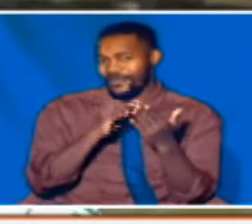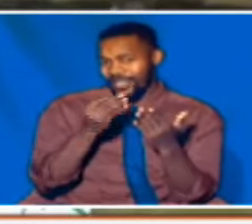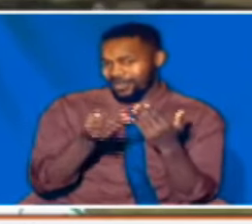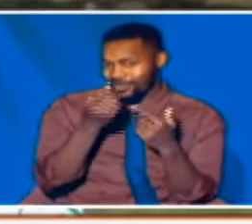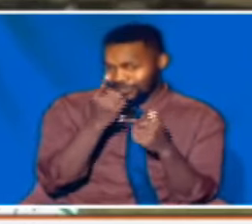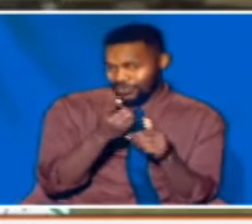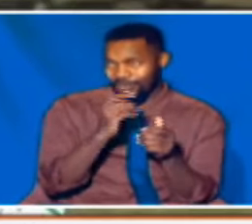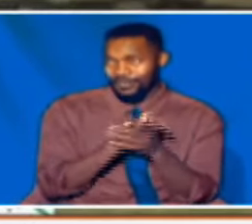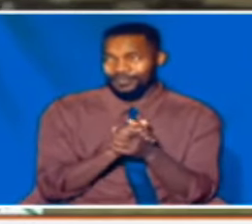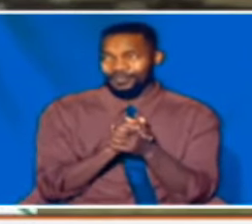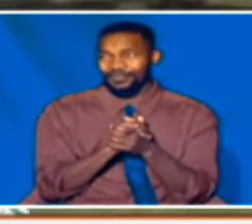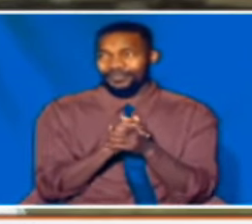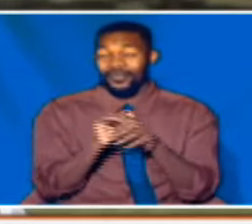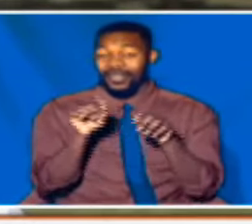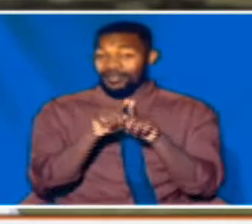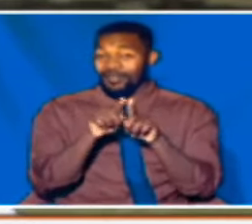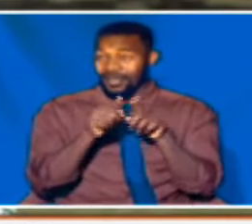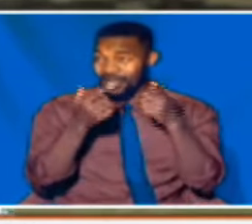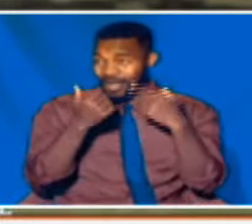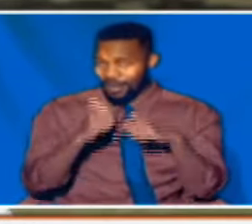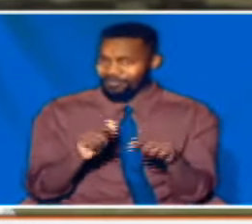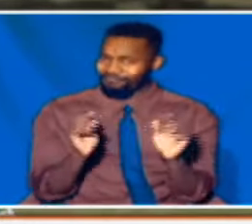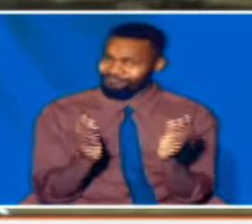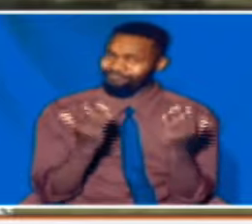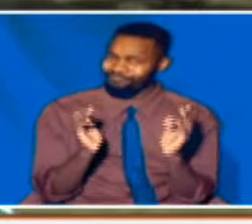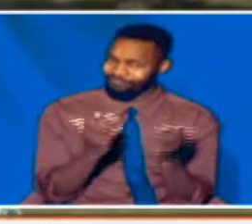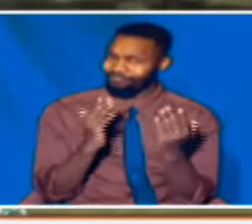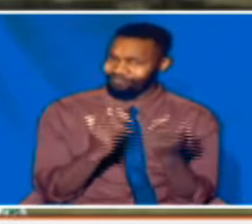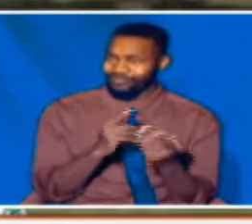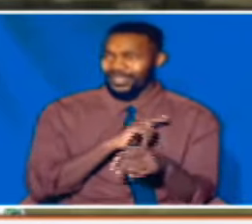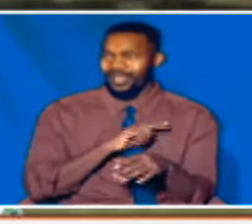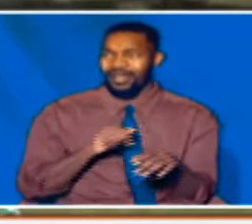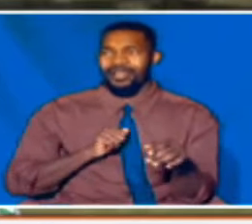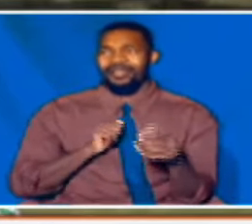and you come and give us that motivation